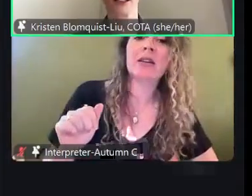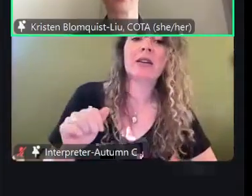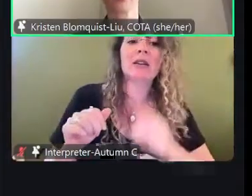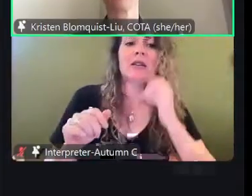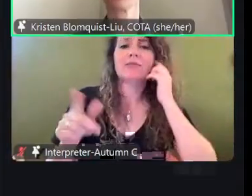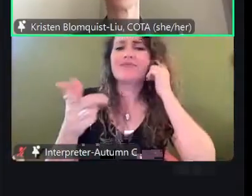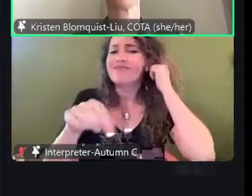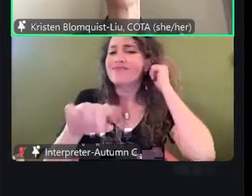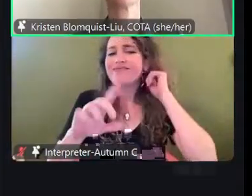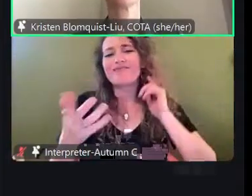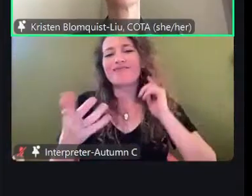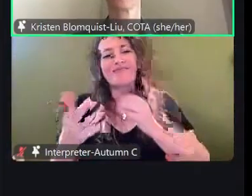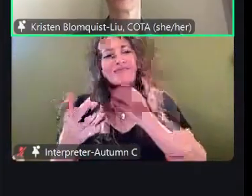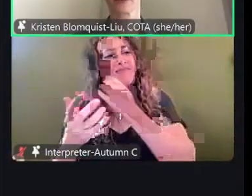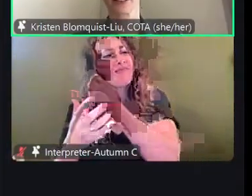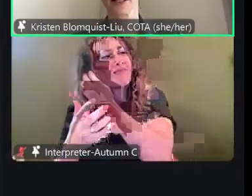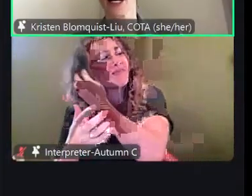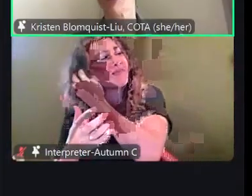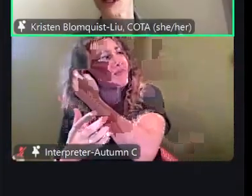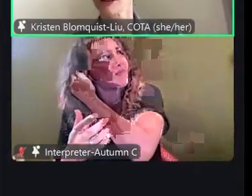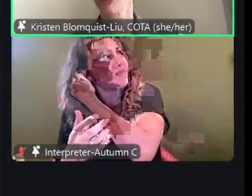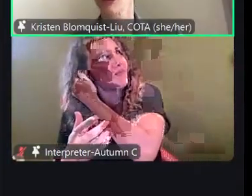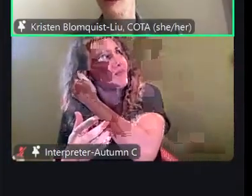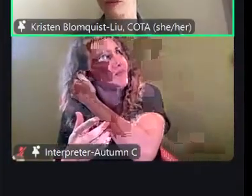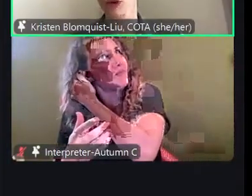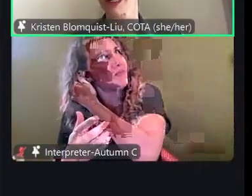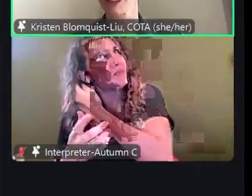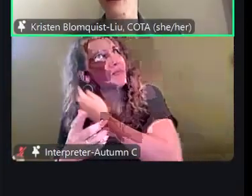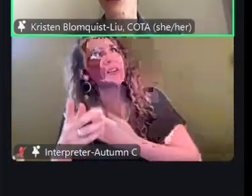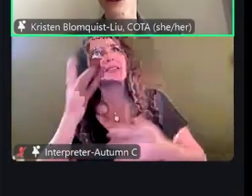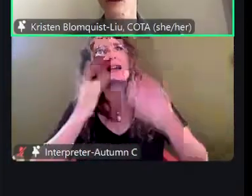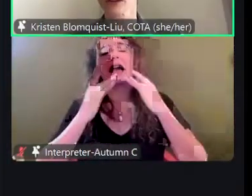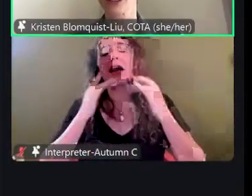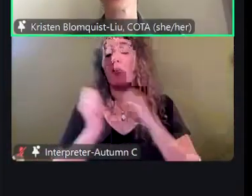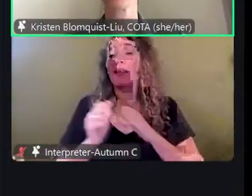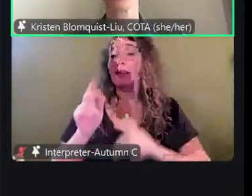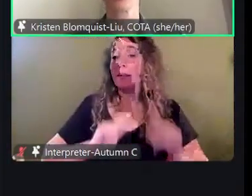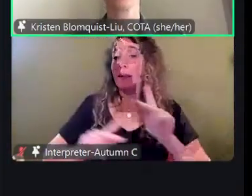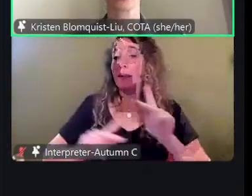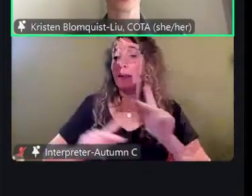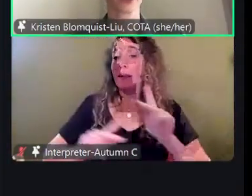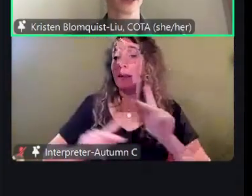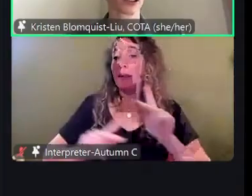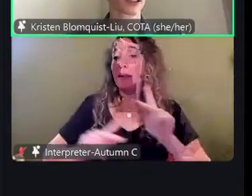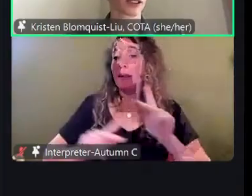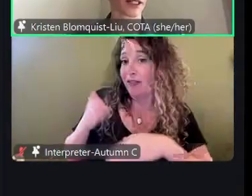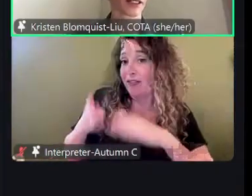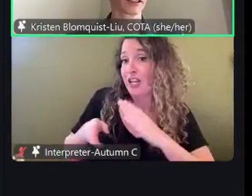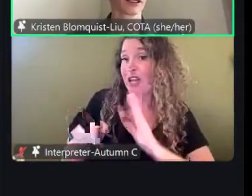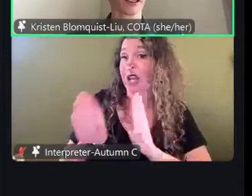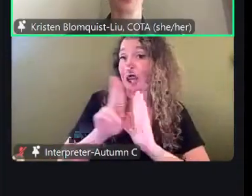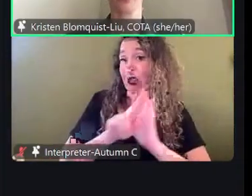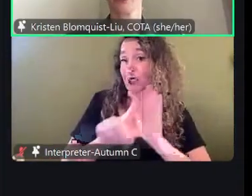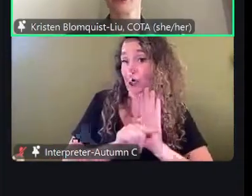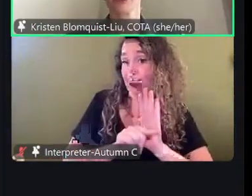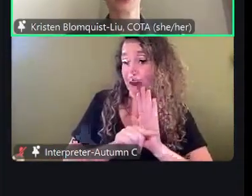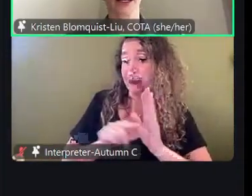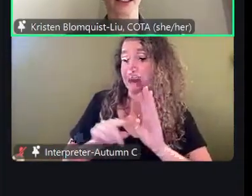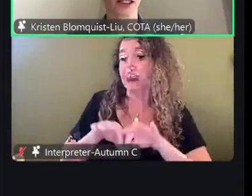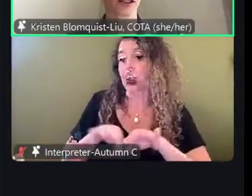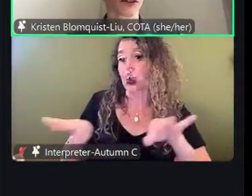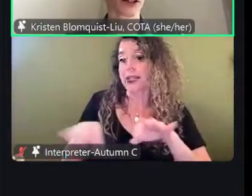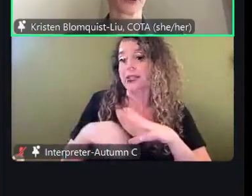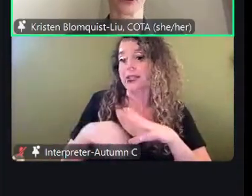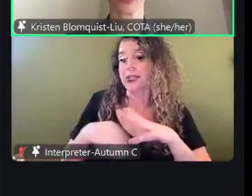were not, they were not able to, there is a gap with people that are able to finish their undergraduate degrees. And it's